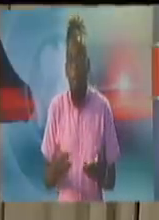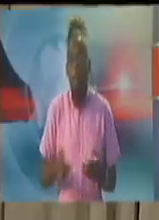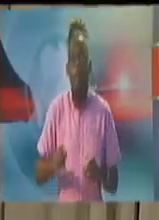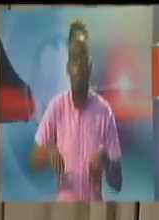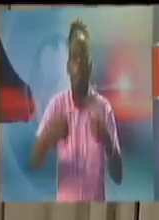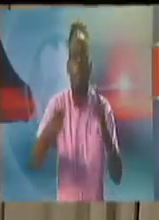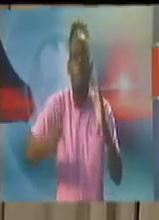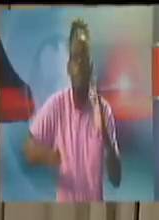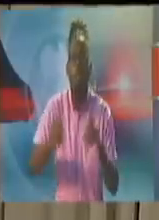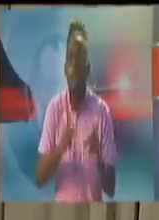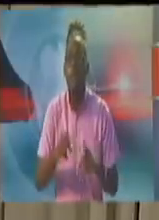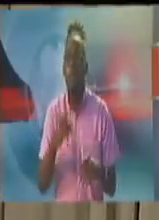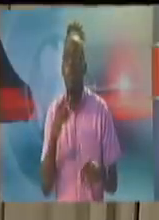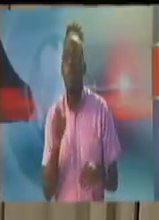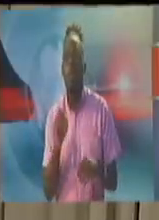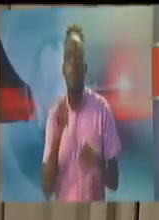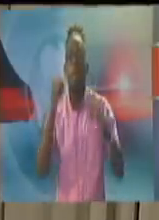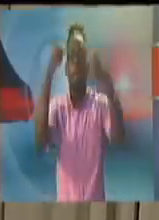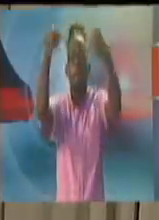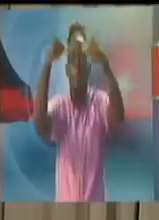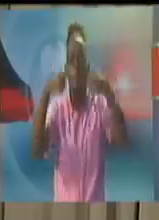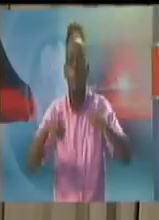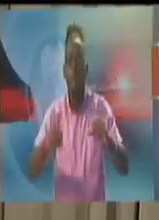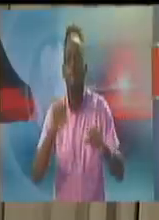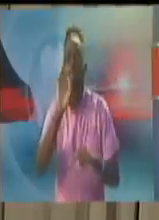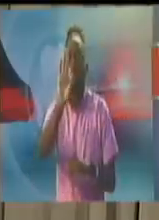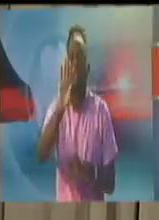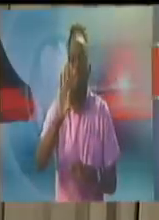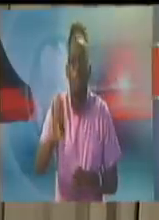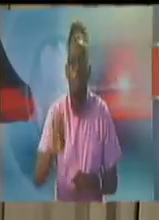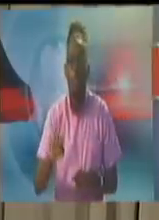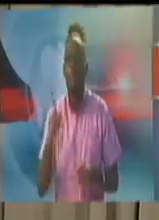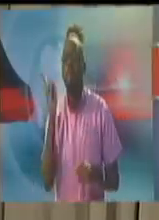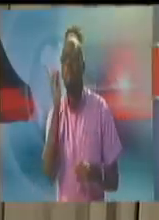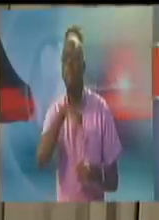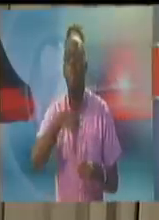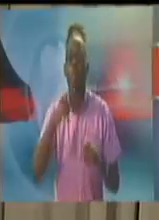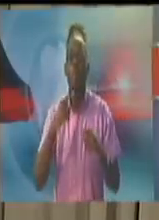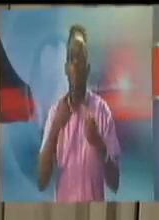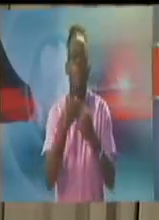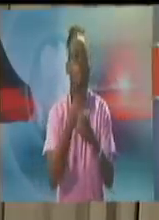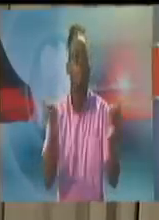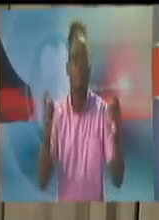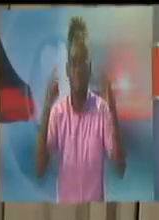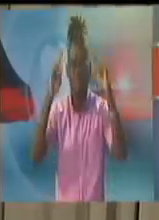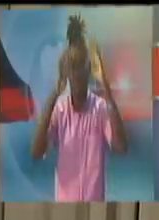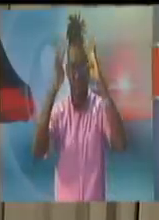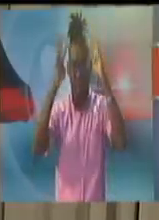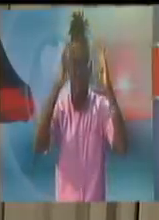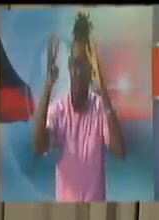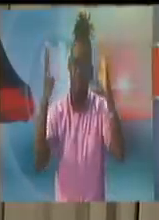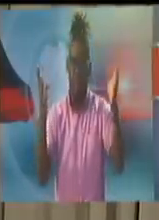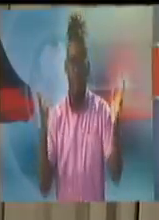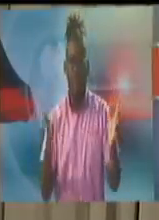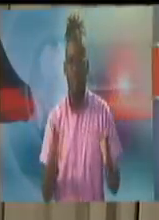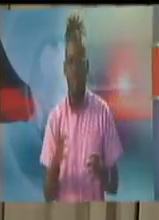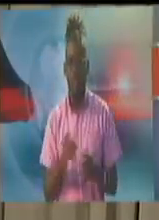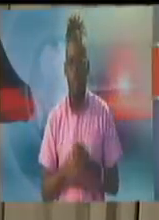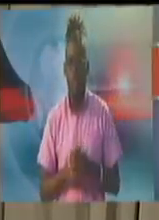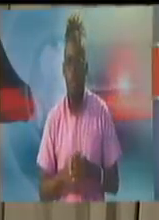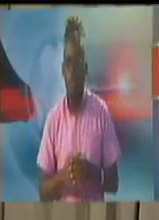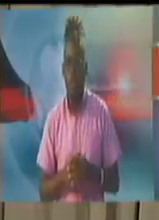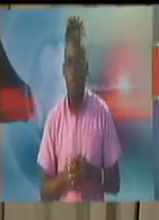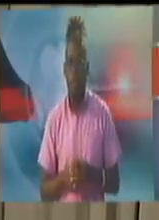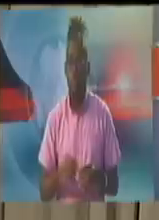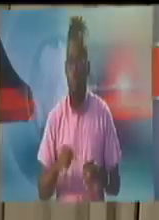director of public prosecutions. This is with the fake news. But by and large, I think the population, certainly the sensible ones, have reacted as they should